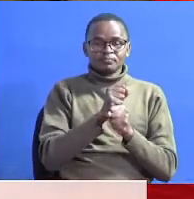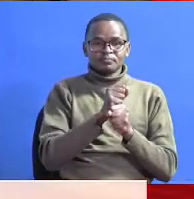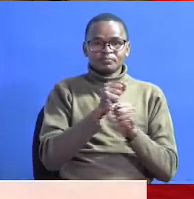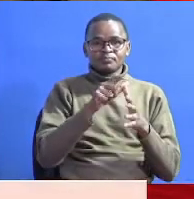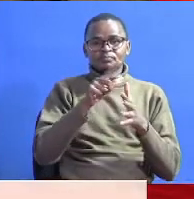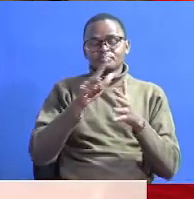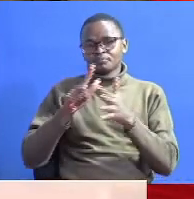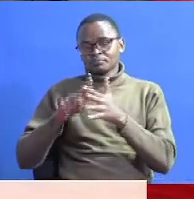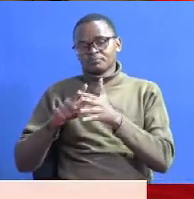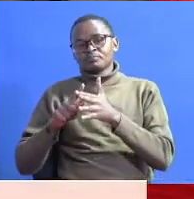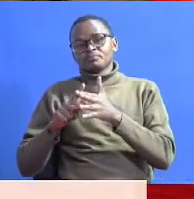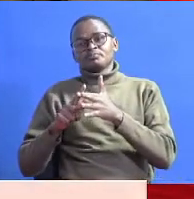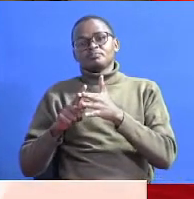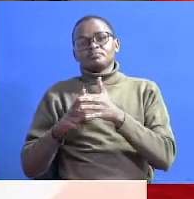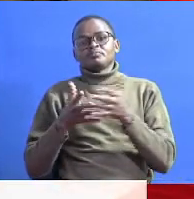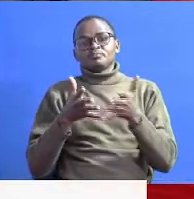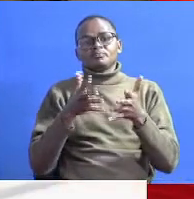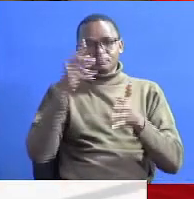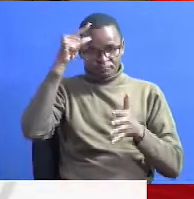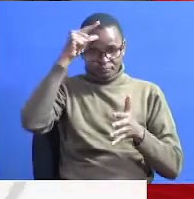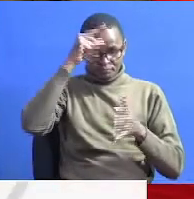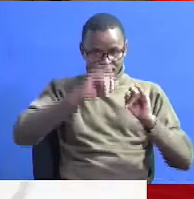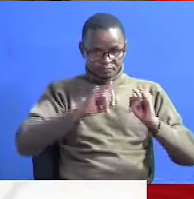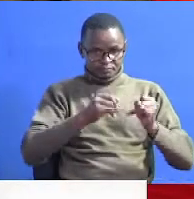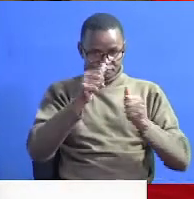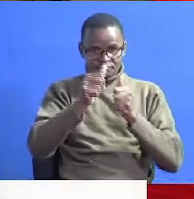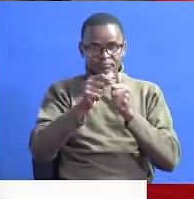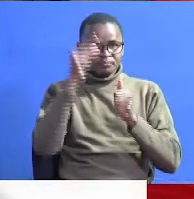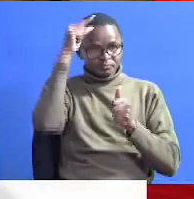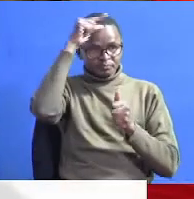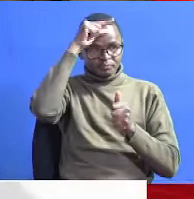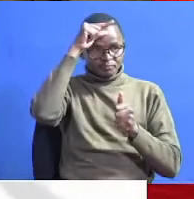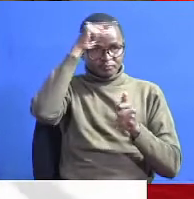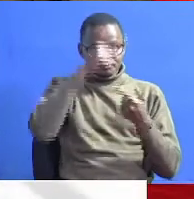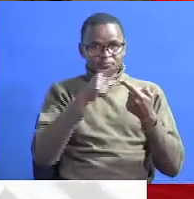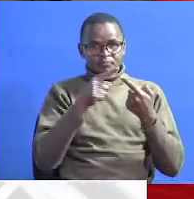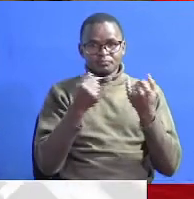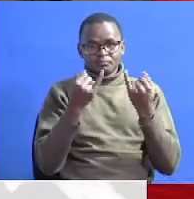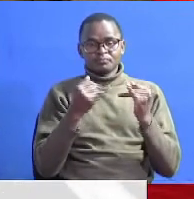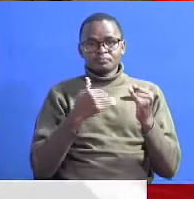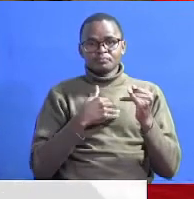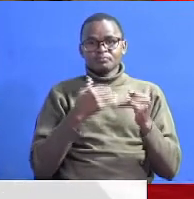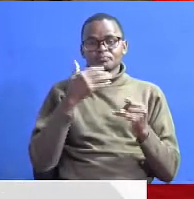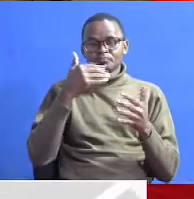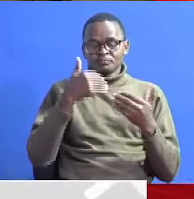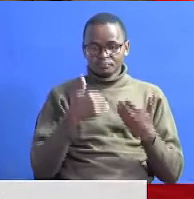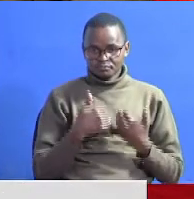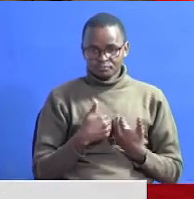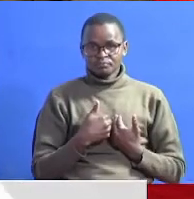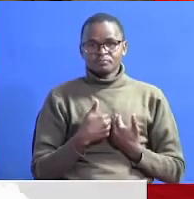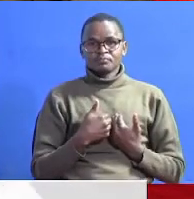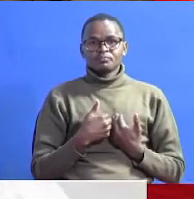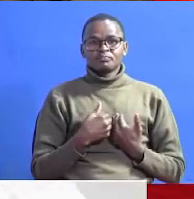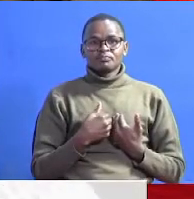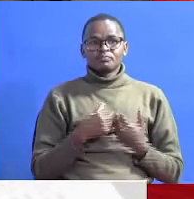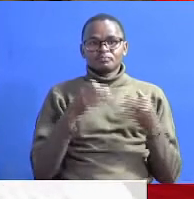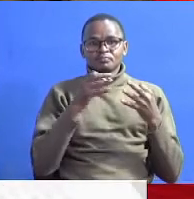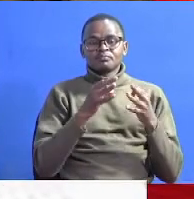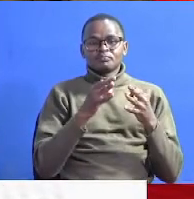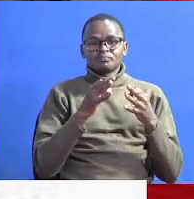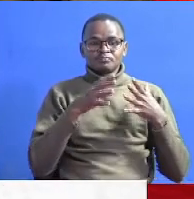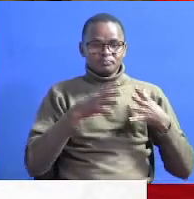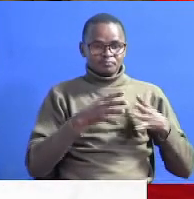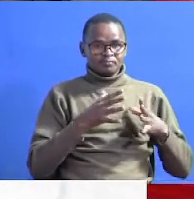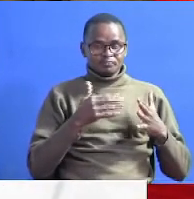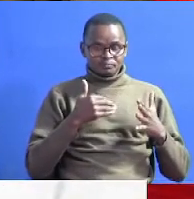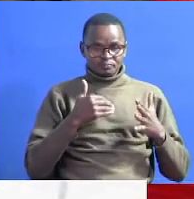that this government, the new administration, is having the interests of the people